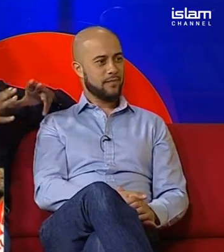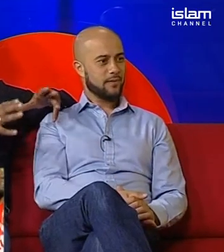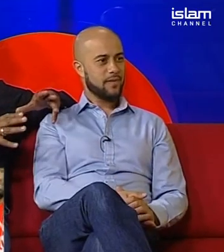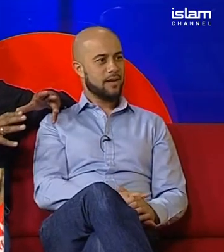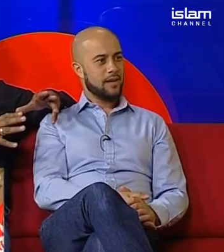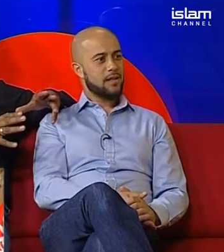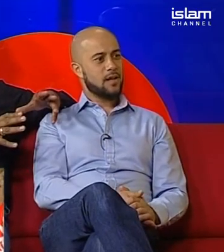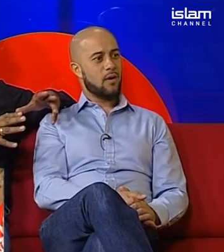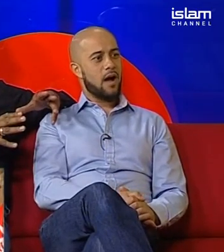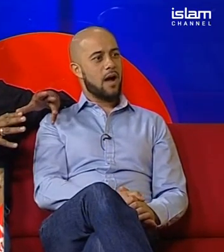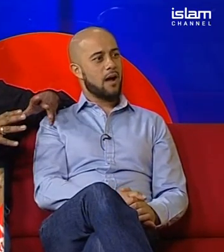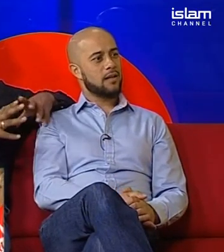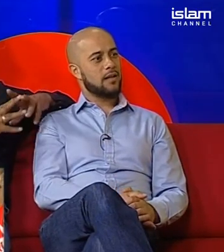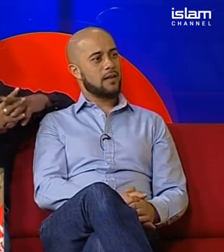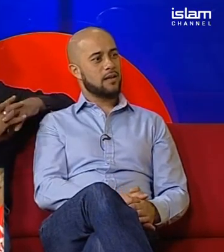there all night.